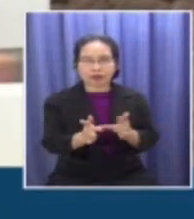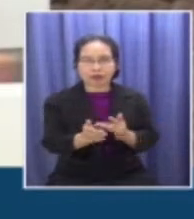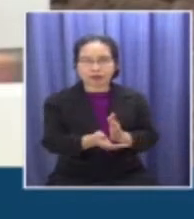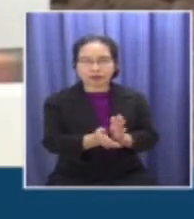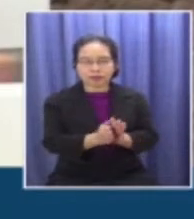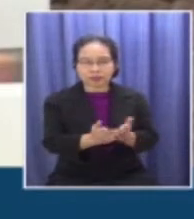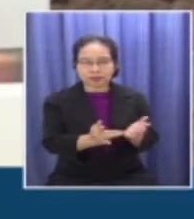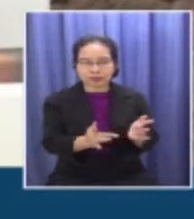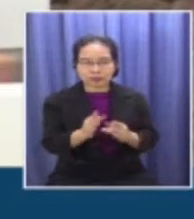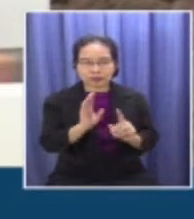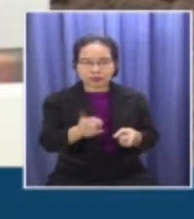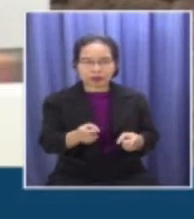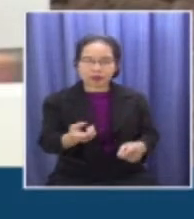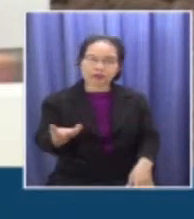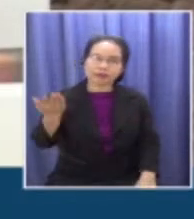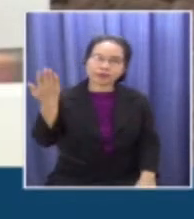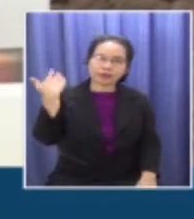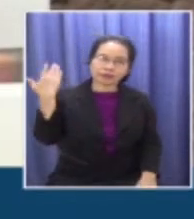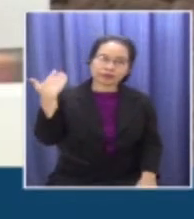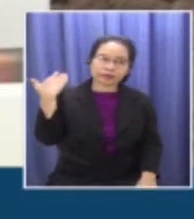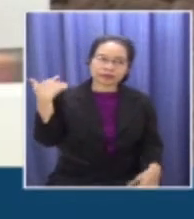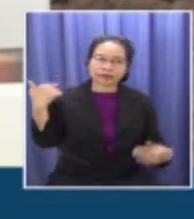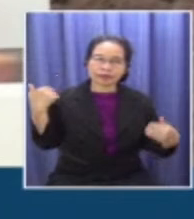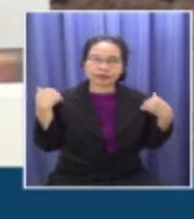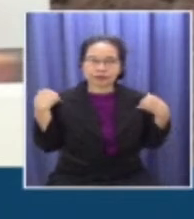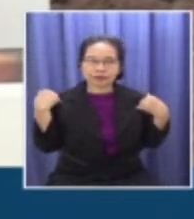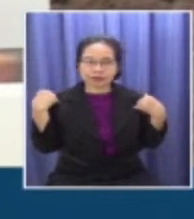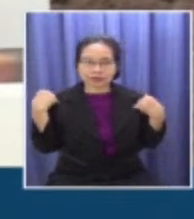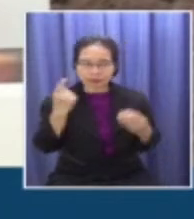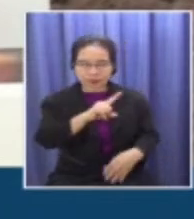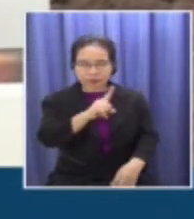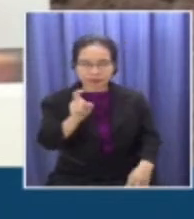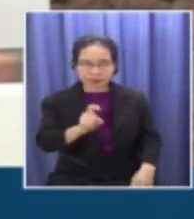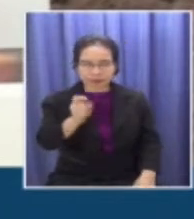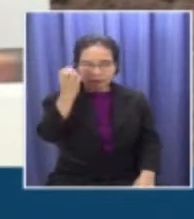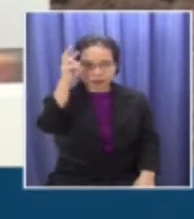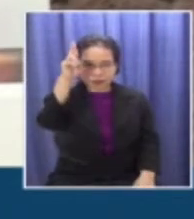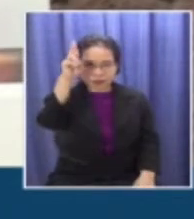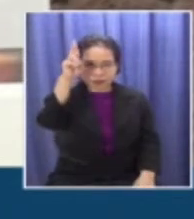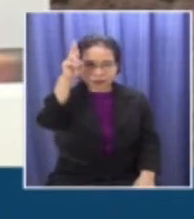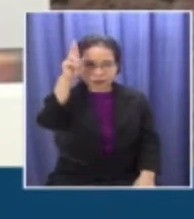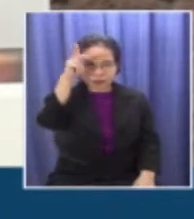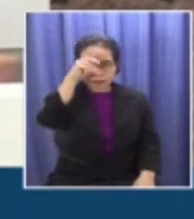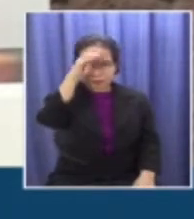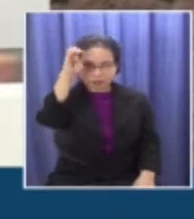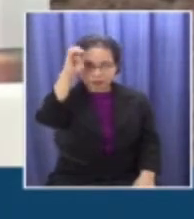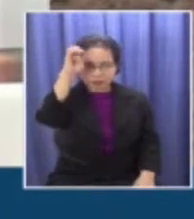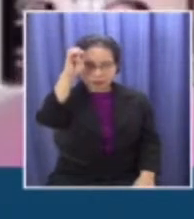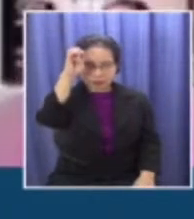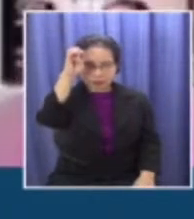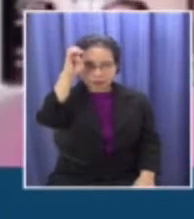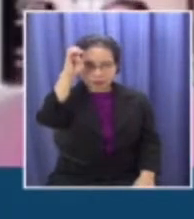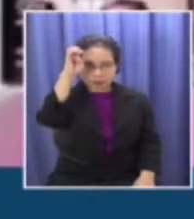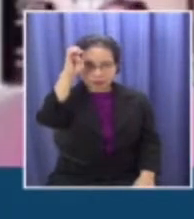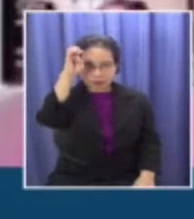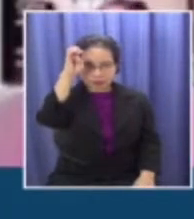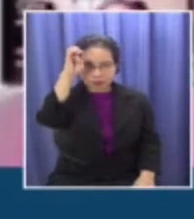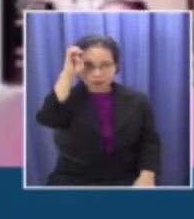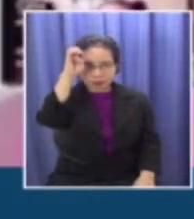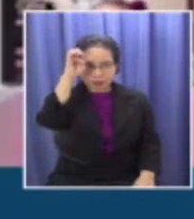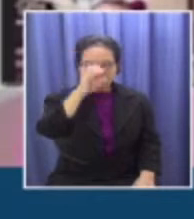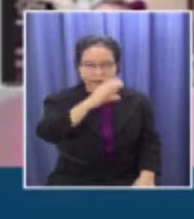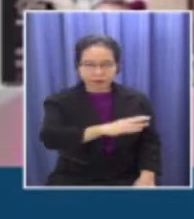Bible. And as we have answered last time, the question of Brother